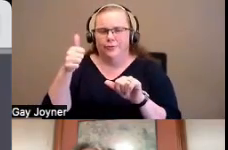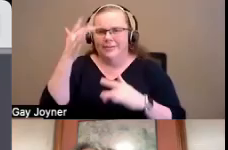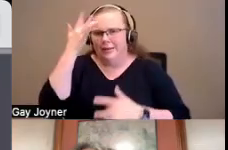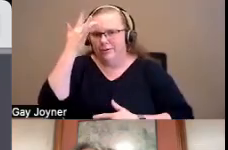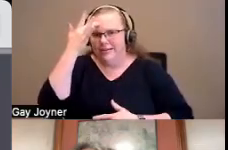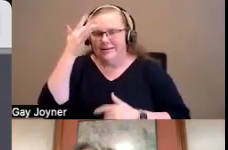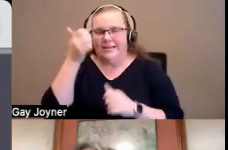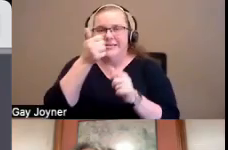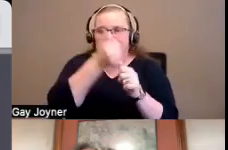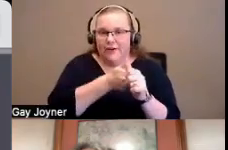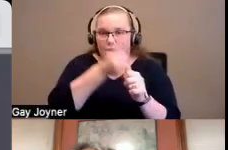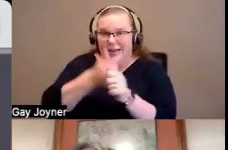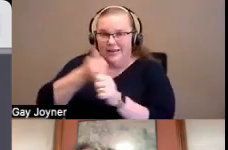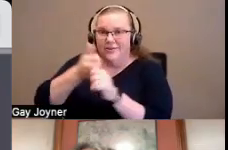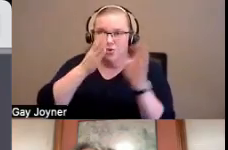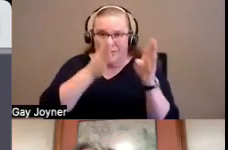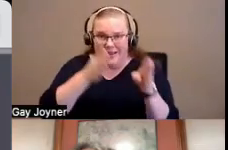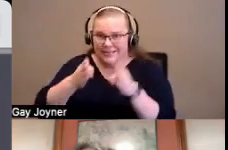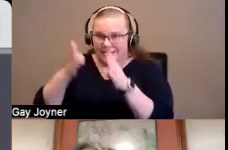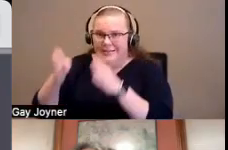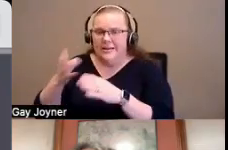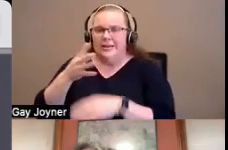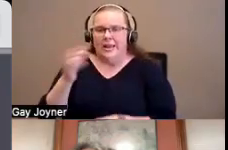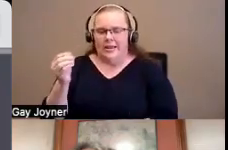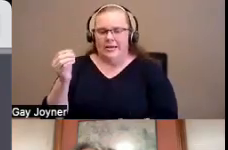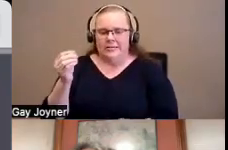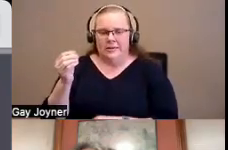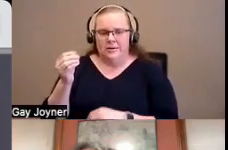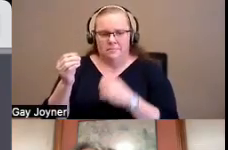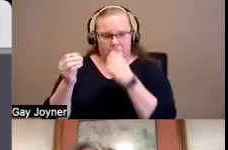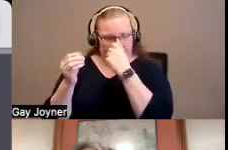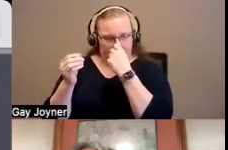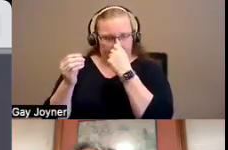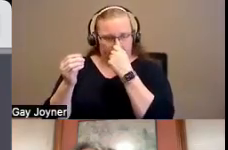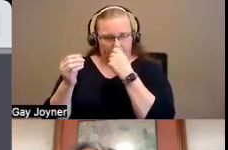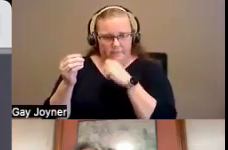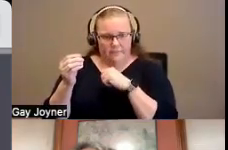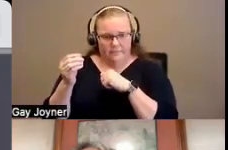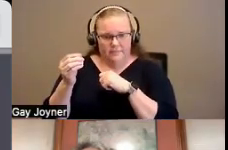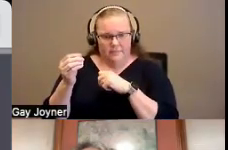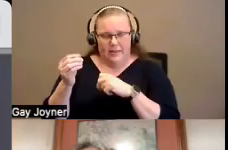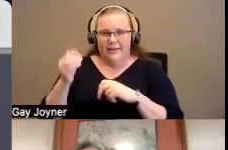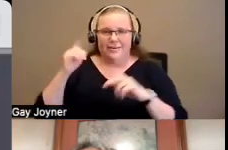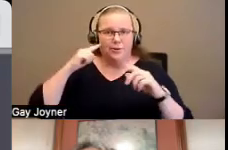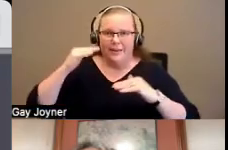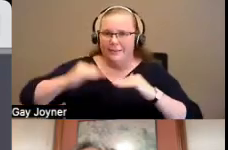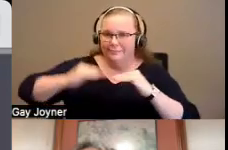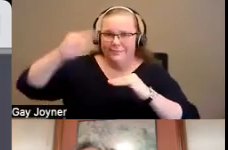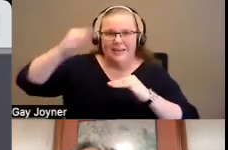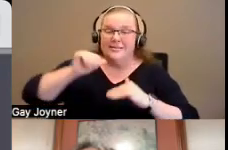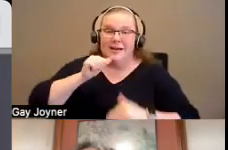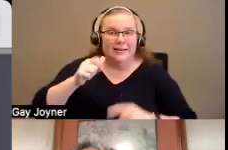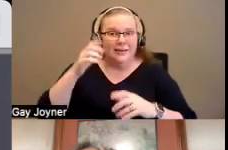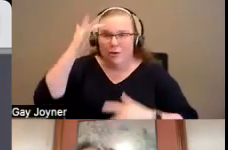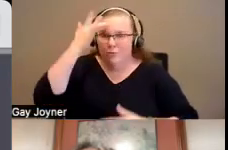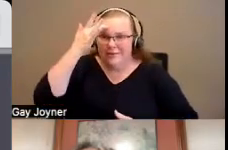other illness. It's very individualized, and But it's not an it could illness. be.